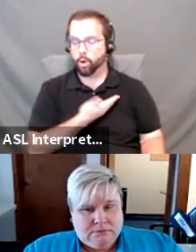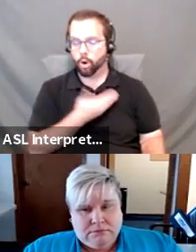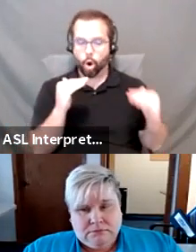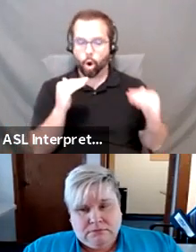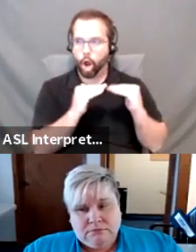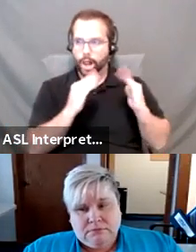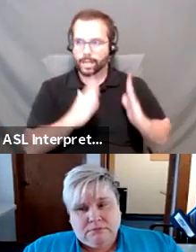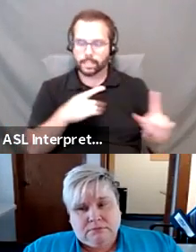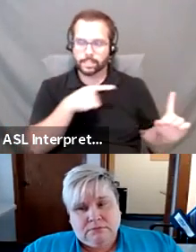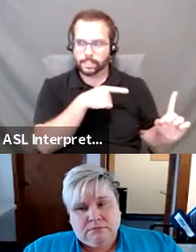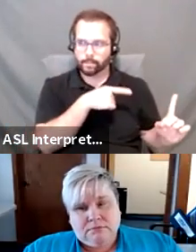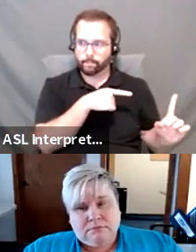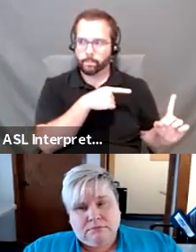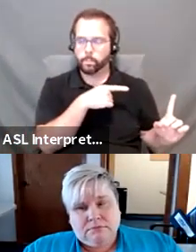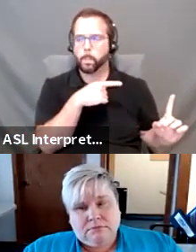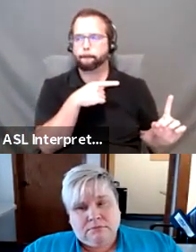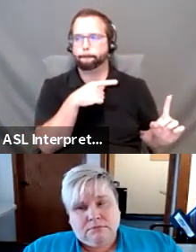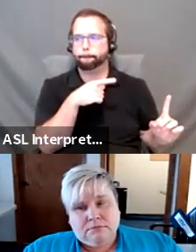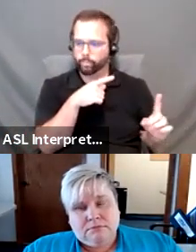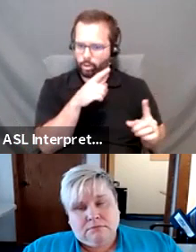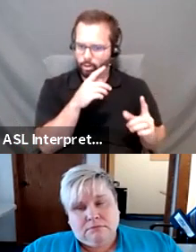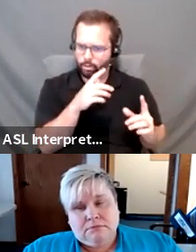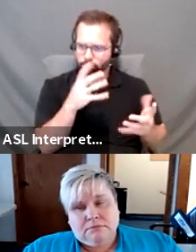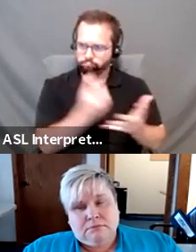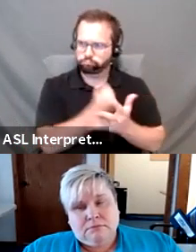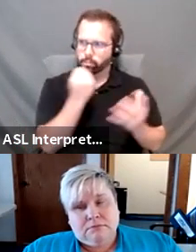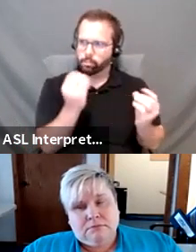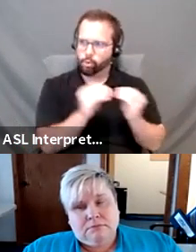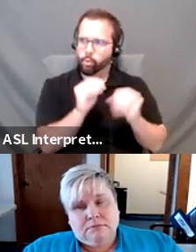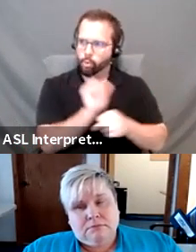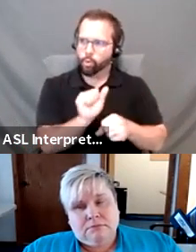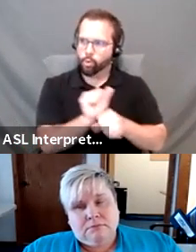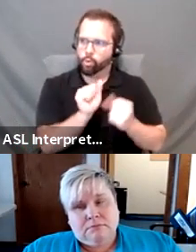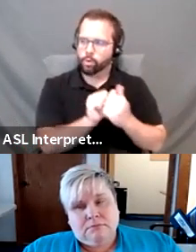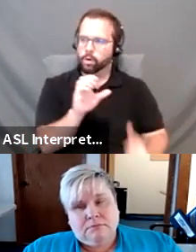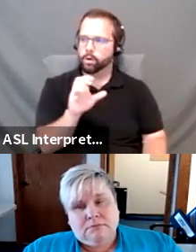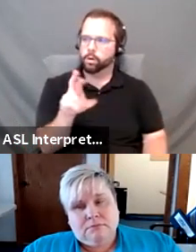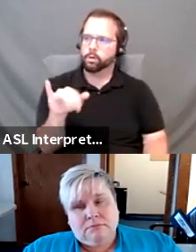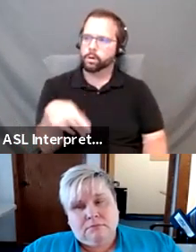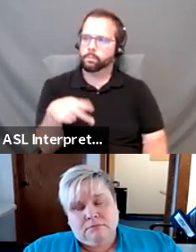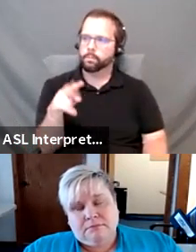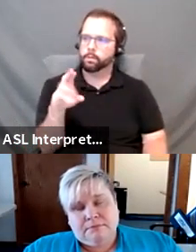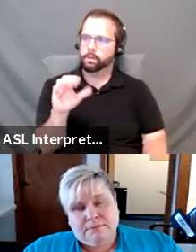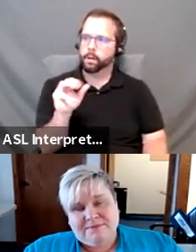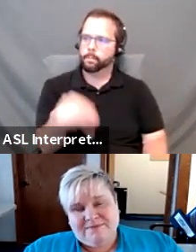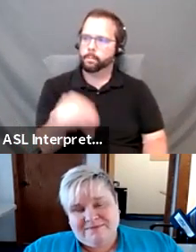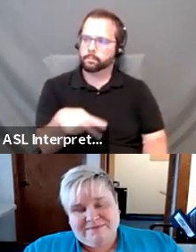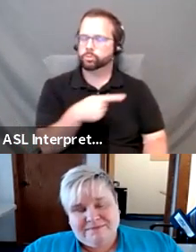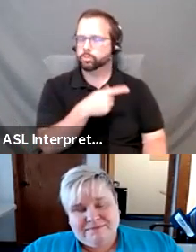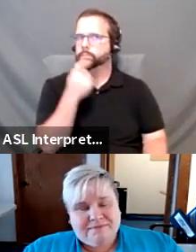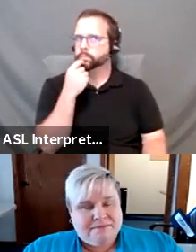last year, and has now moved towards that. So we'll have to reach out to Rosie. Um, So thank you for